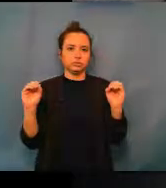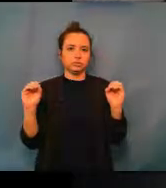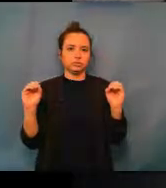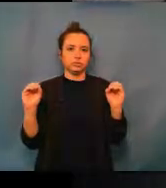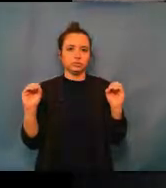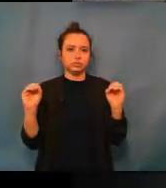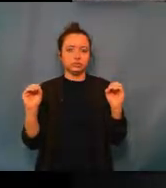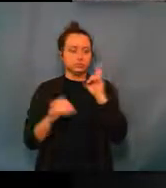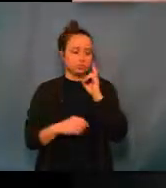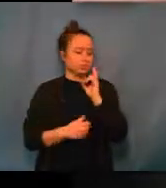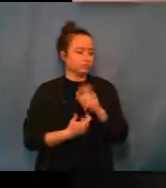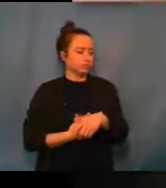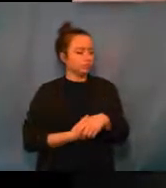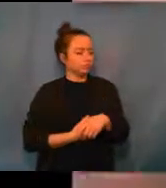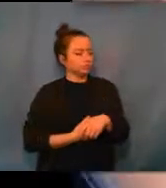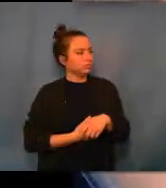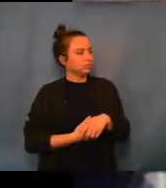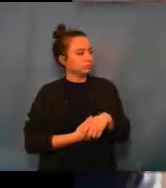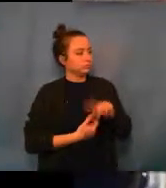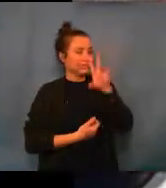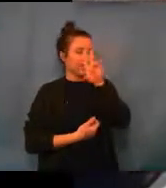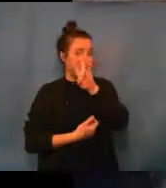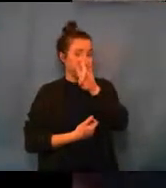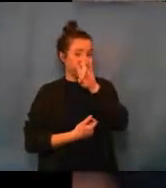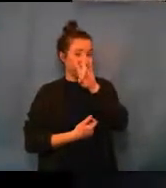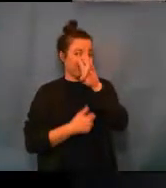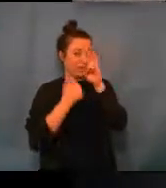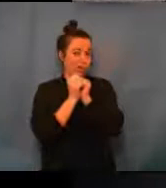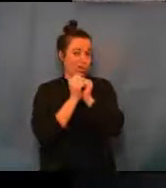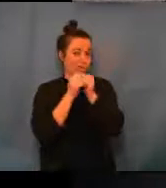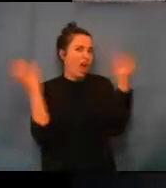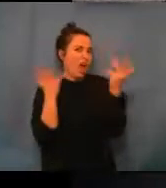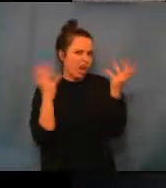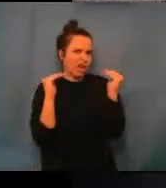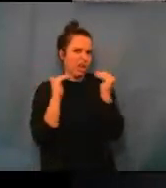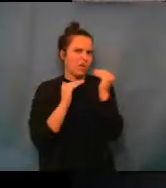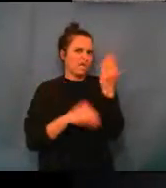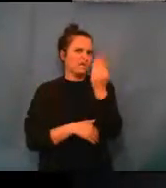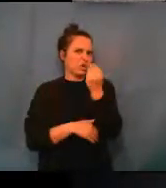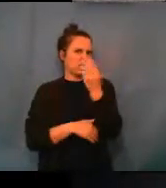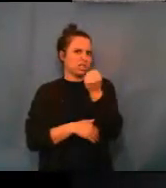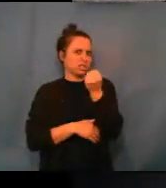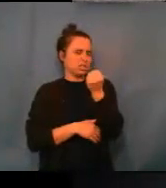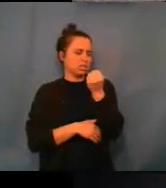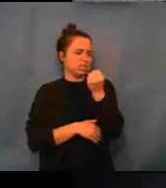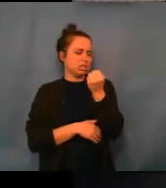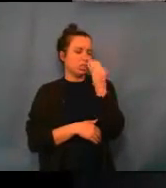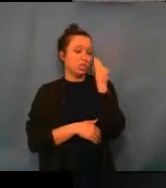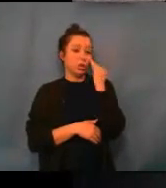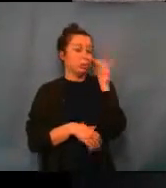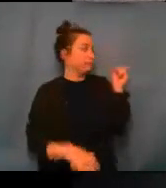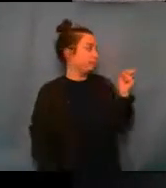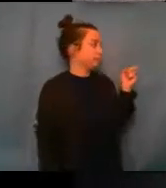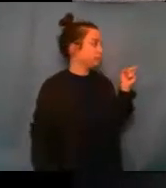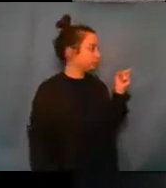one together. We have 7 plus something equals 14. So we know a piece is